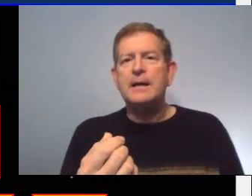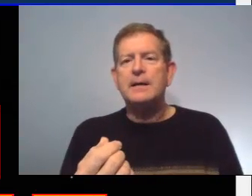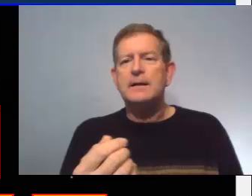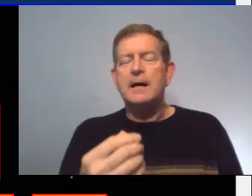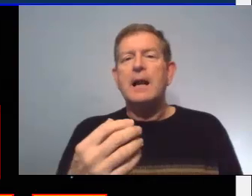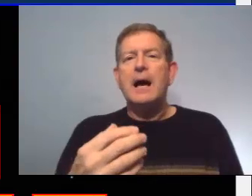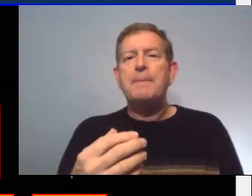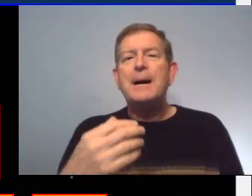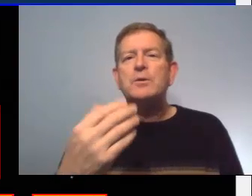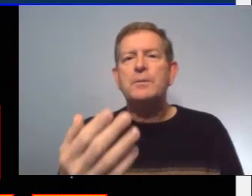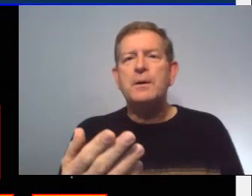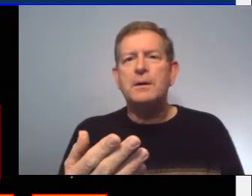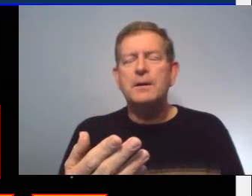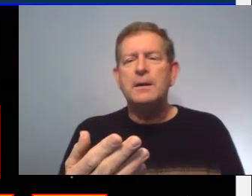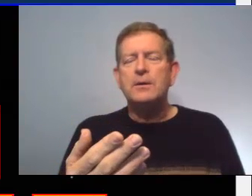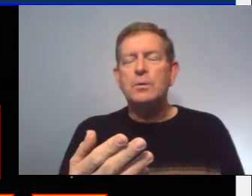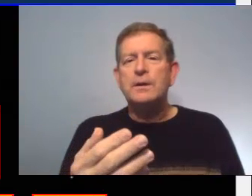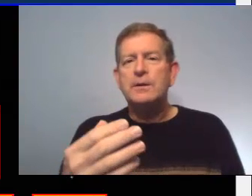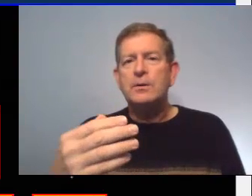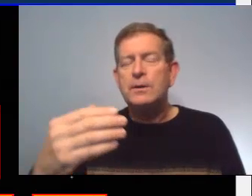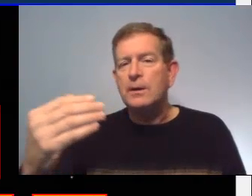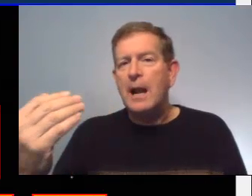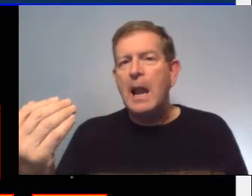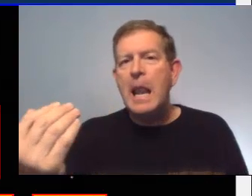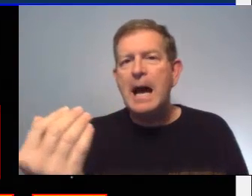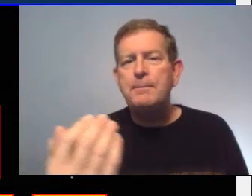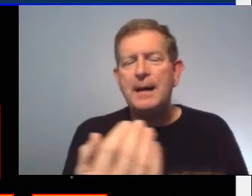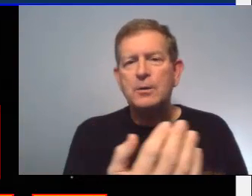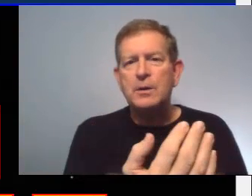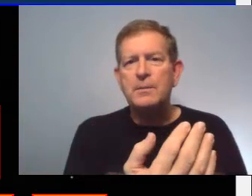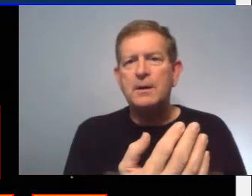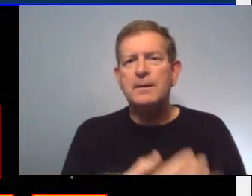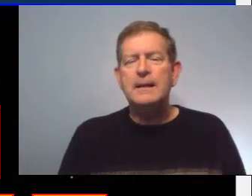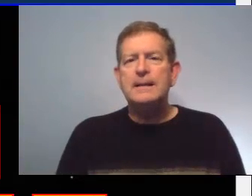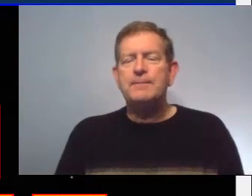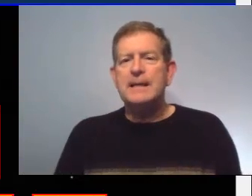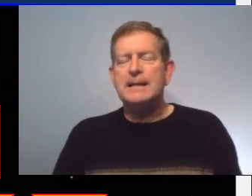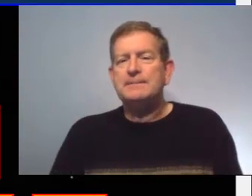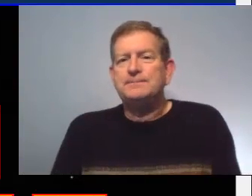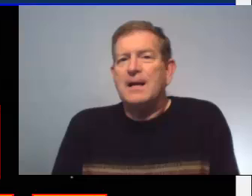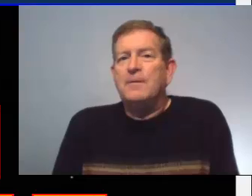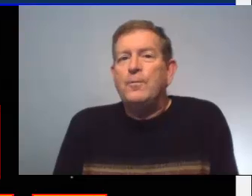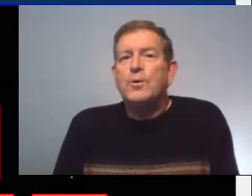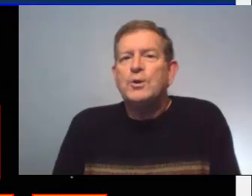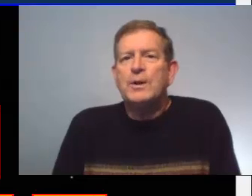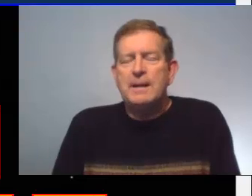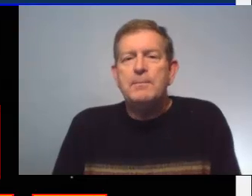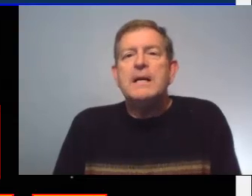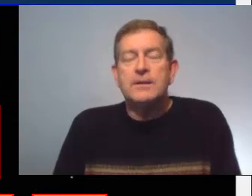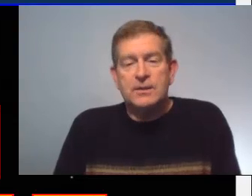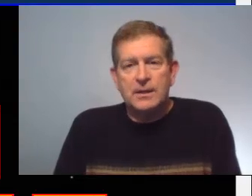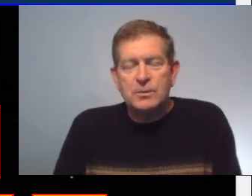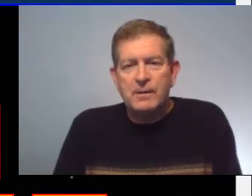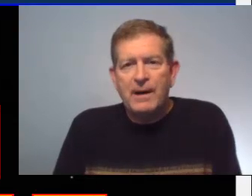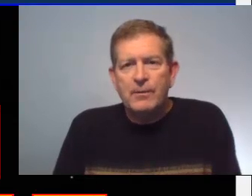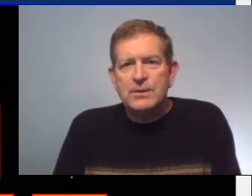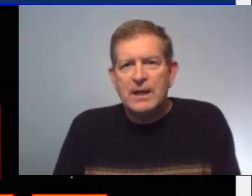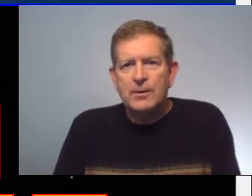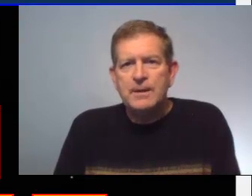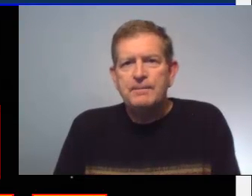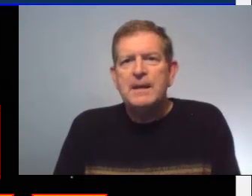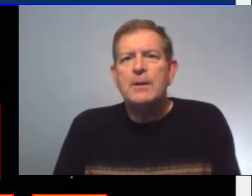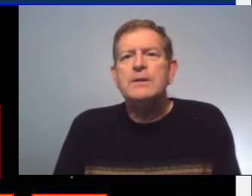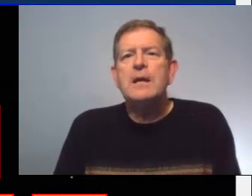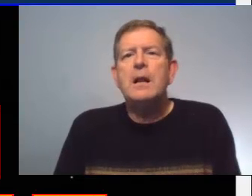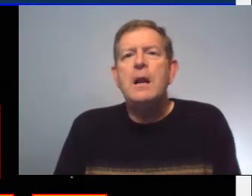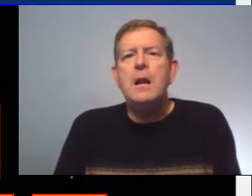then appartement. You'll hear l'appartement. Unfortunately, because it starts with a vowel